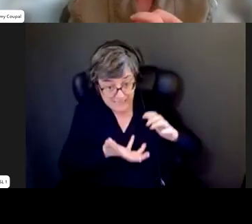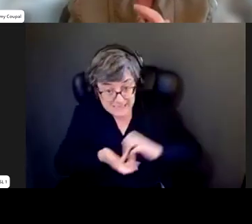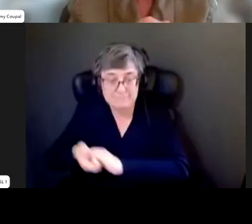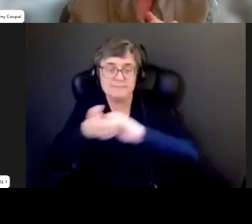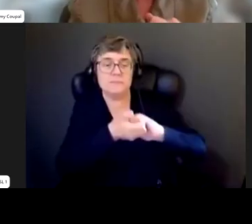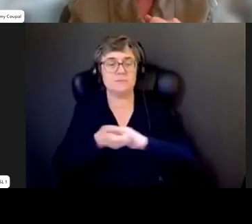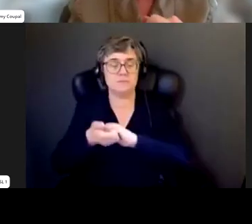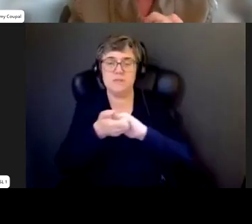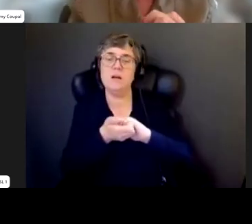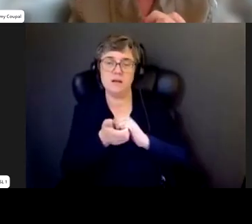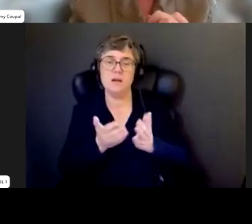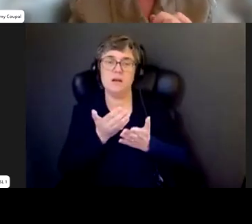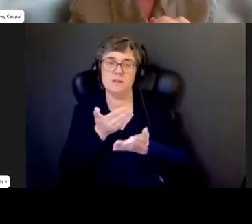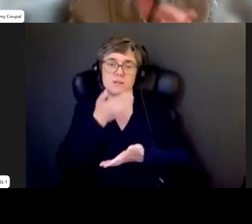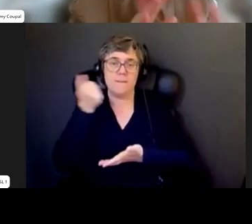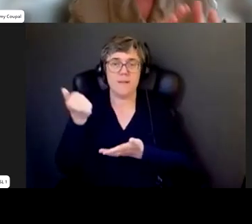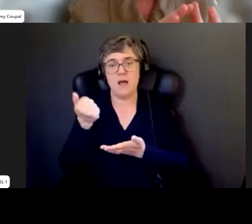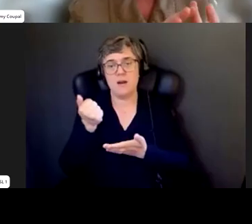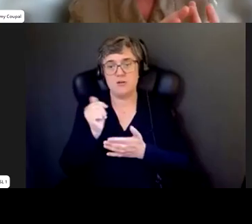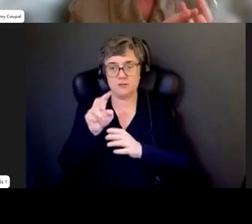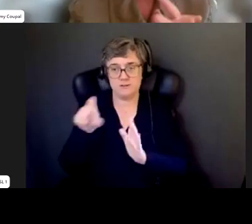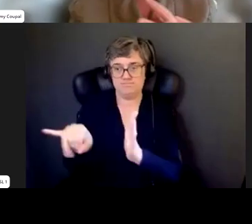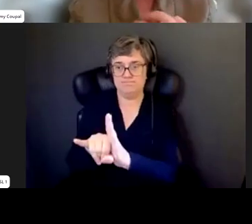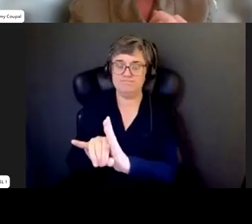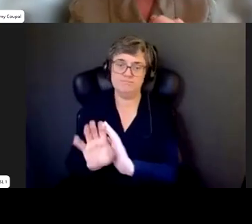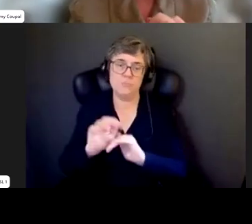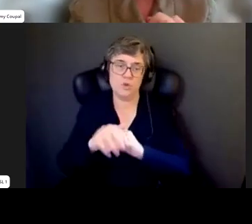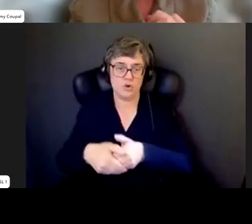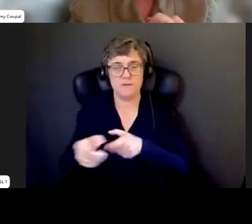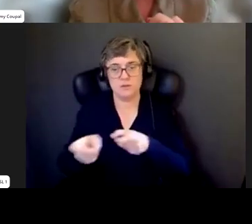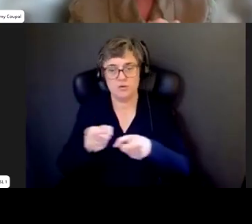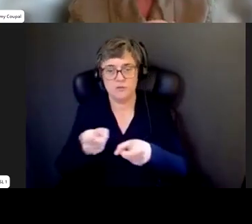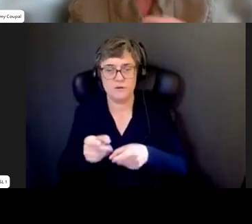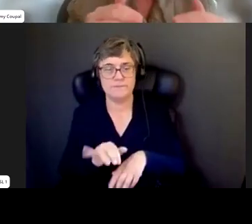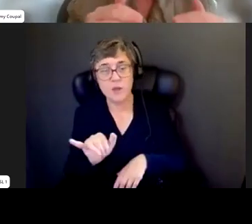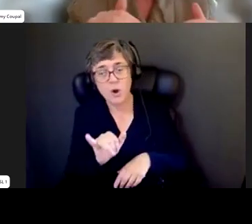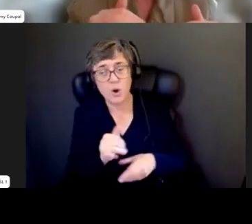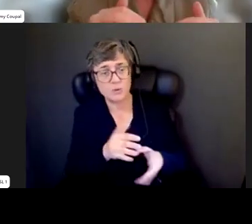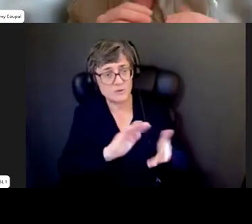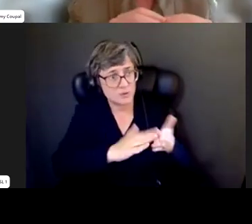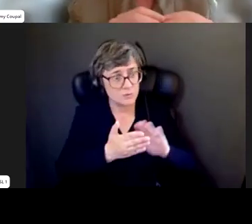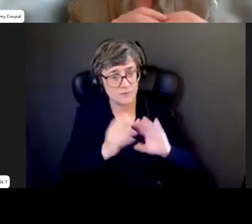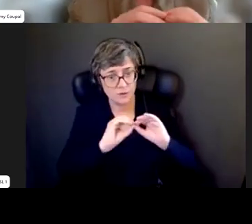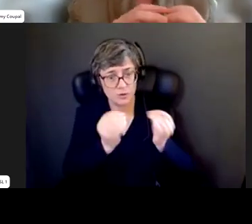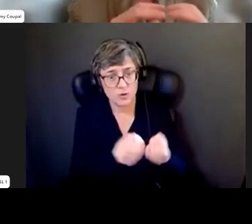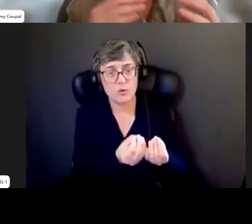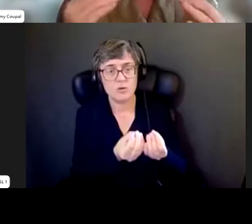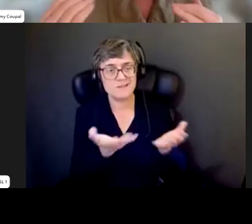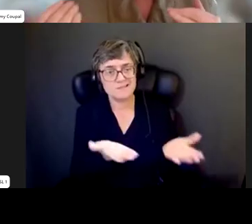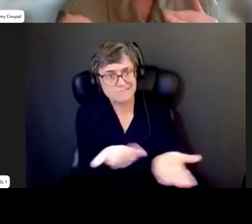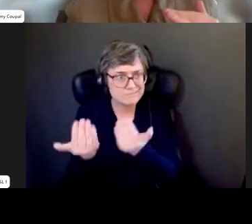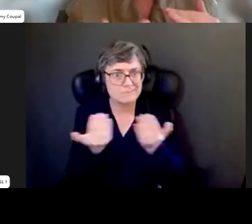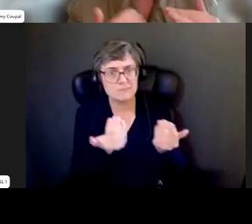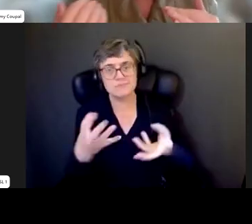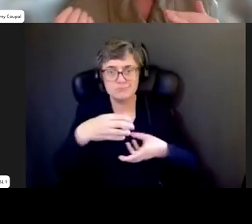And engaging community organizations and the critical convening role that they have to play in having